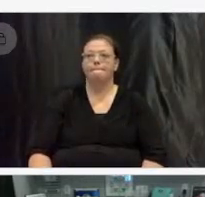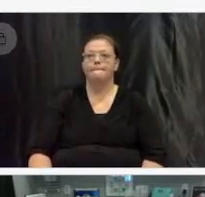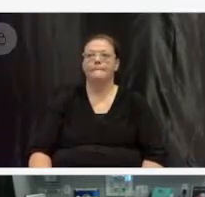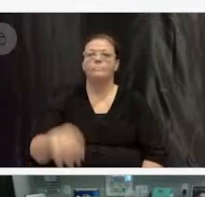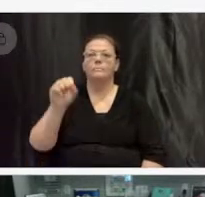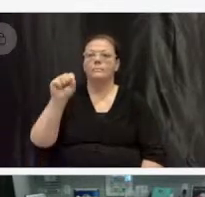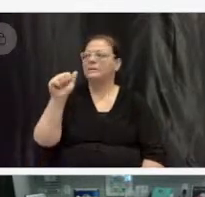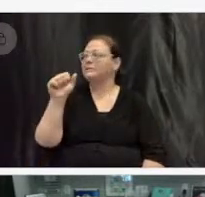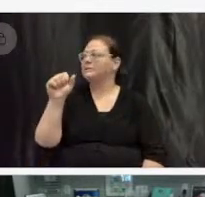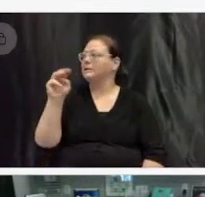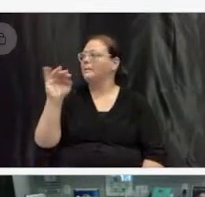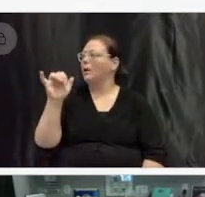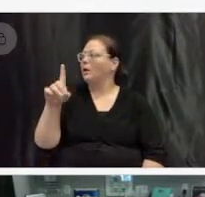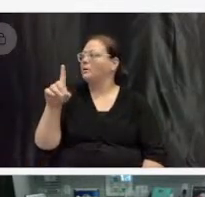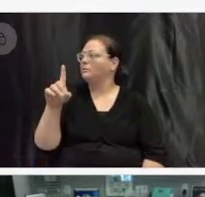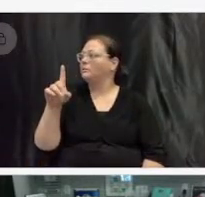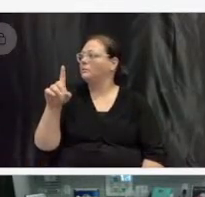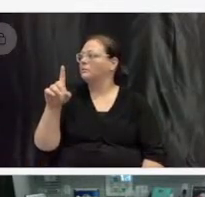Samad?